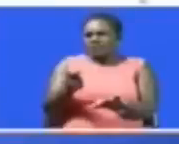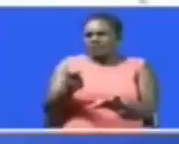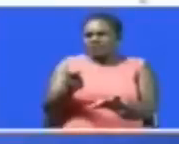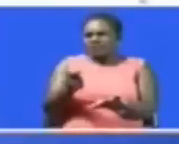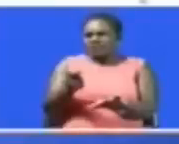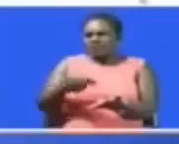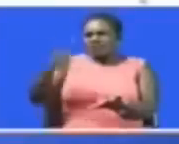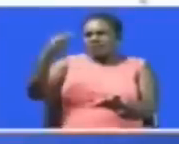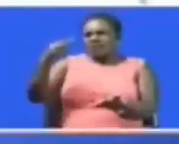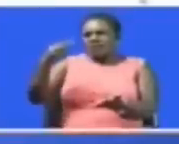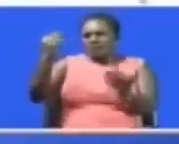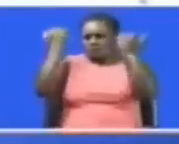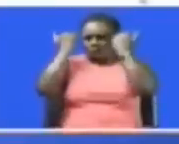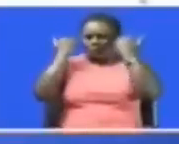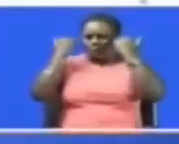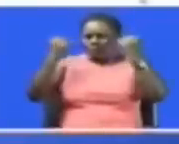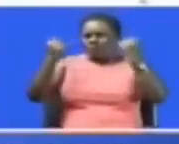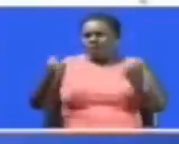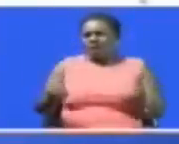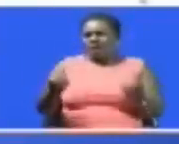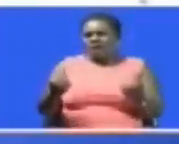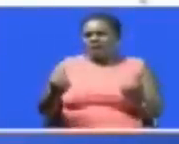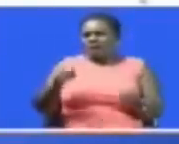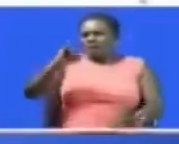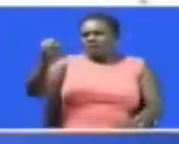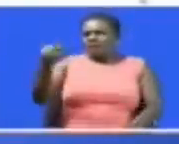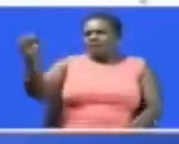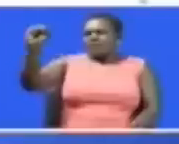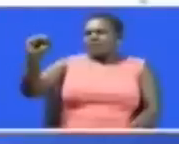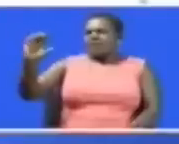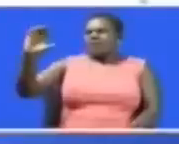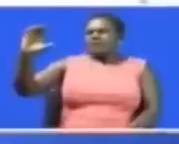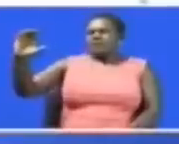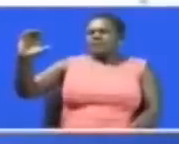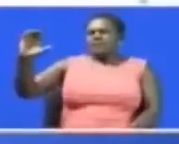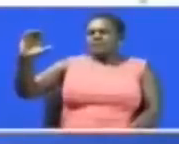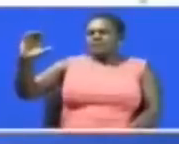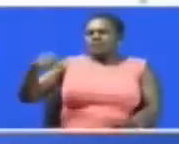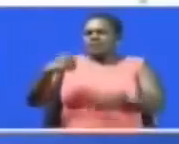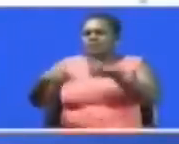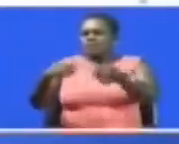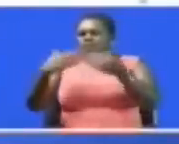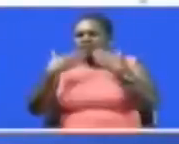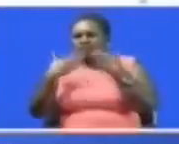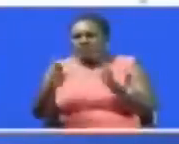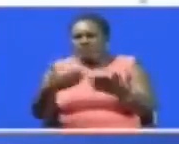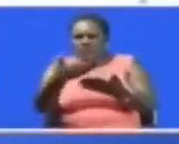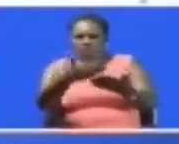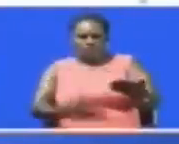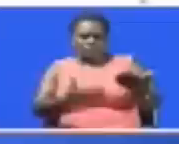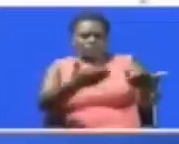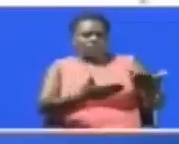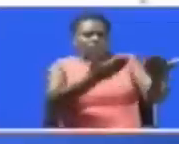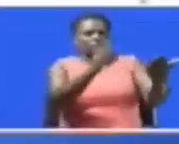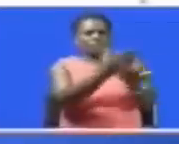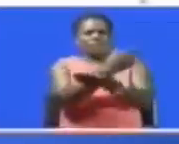and judges even in the High Court became very difficult. You know, the Judicial Service Commission had, you know, gone through the process, and the list was taken